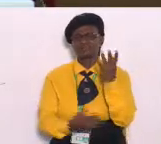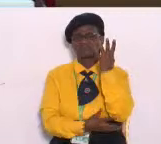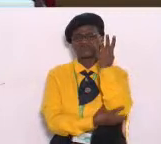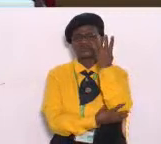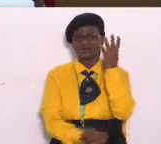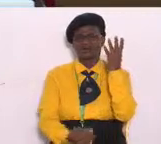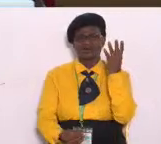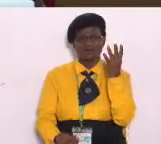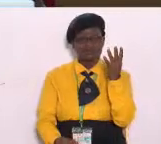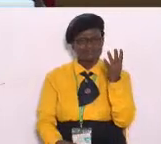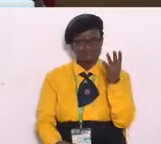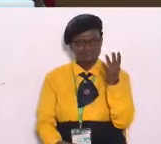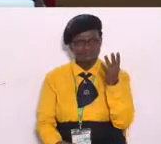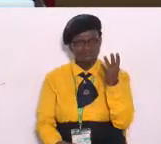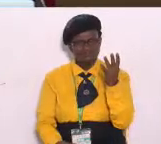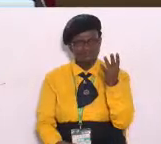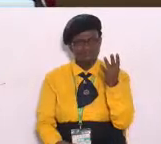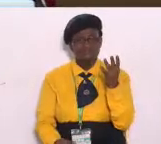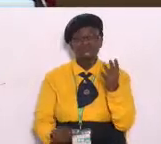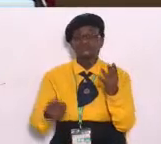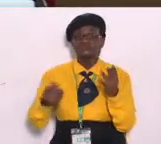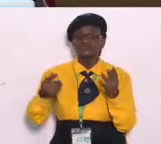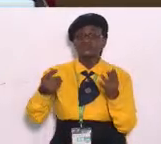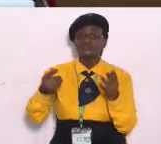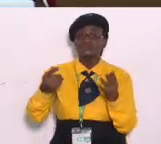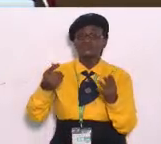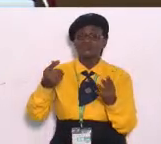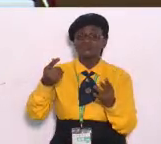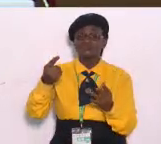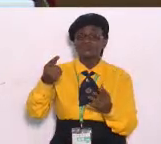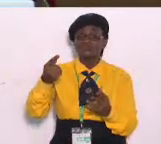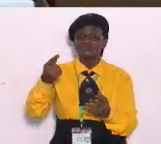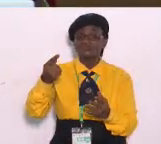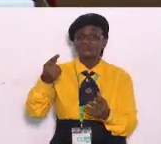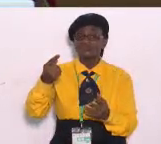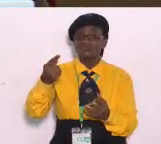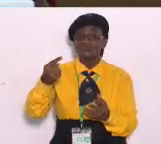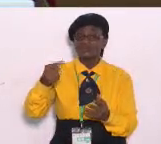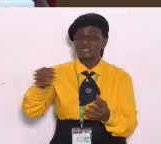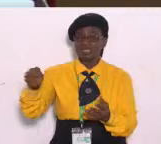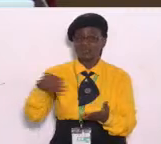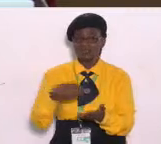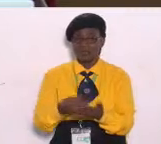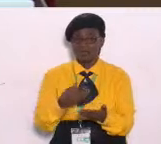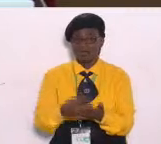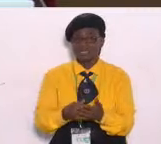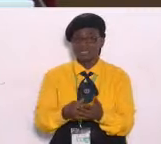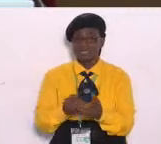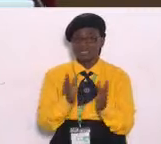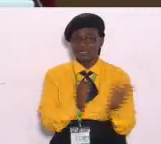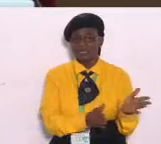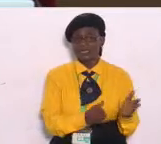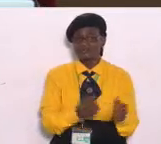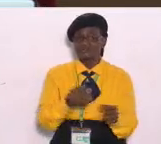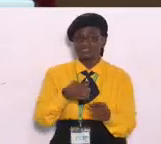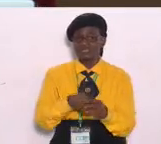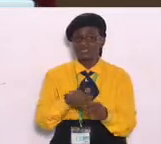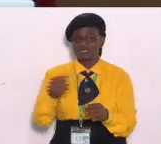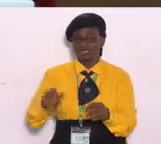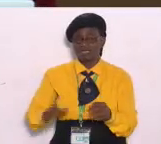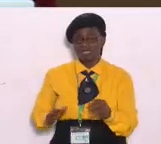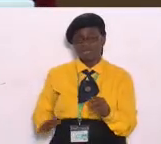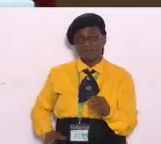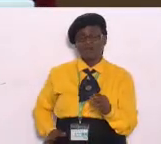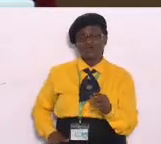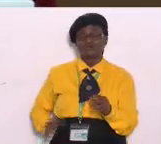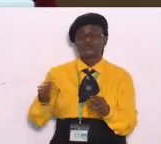The entire income of the church was less than my salary of 1 month. Where I was coming from,